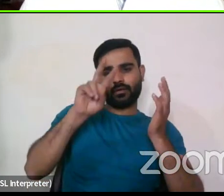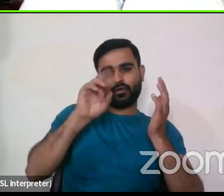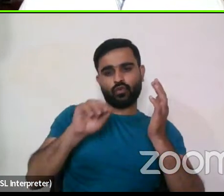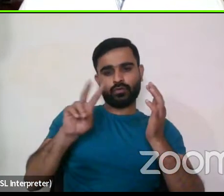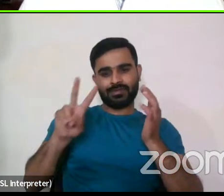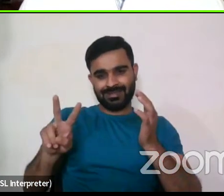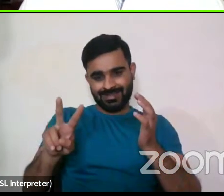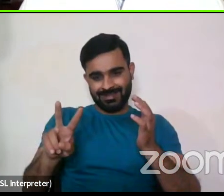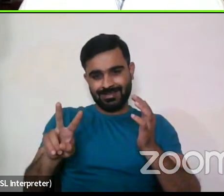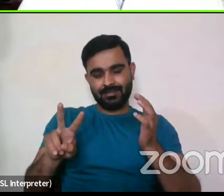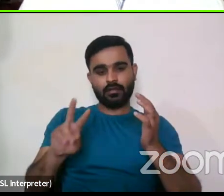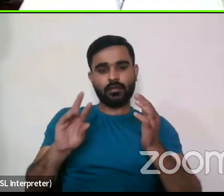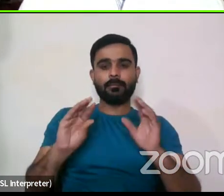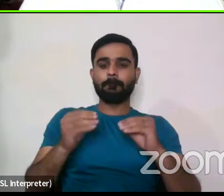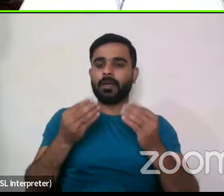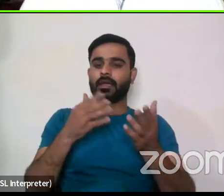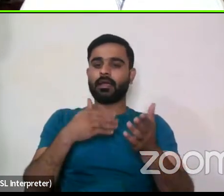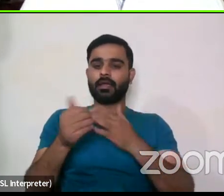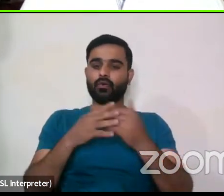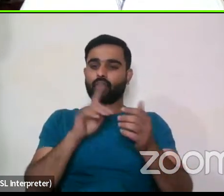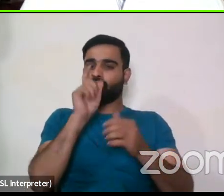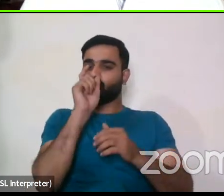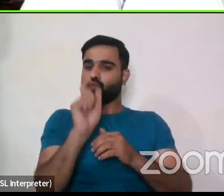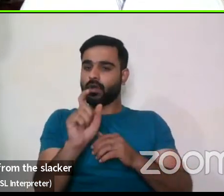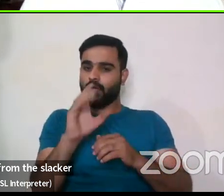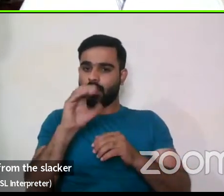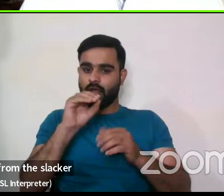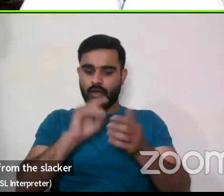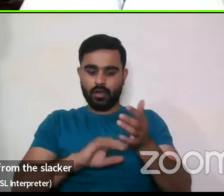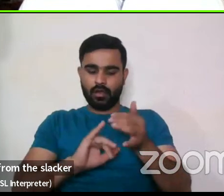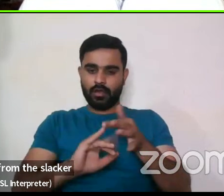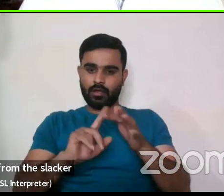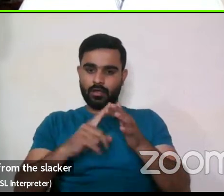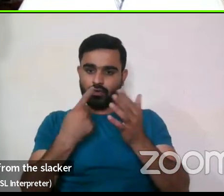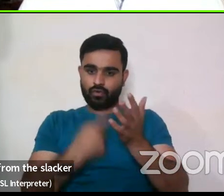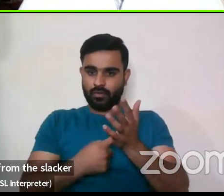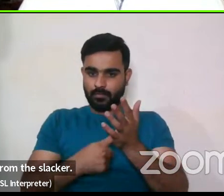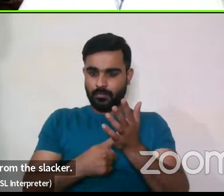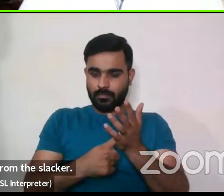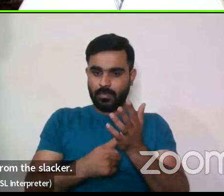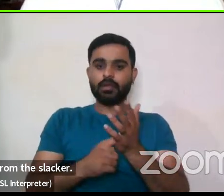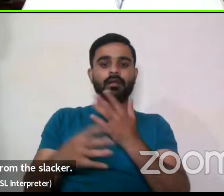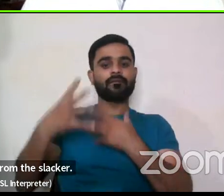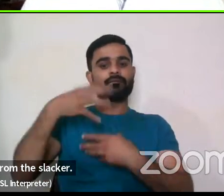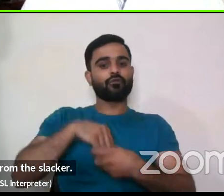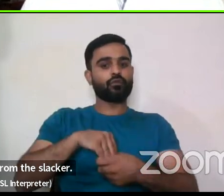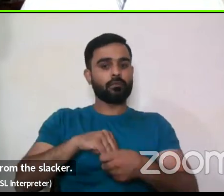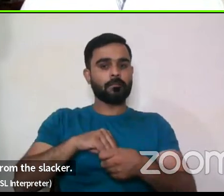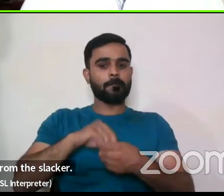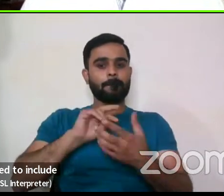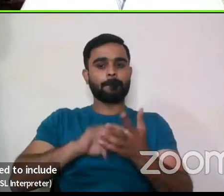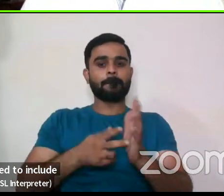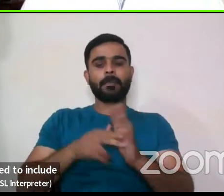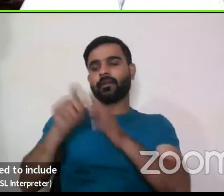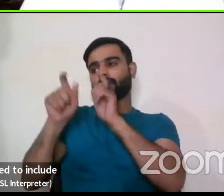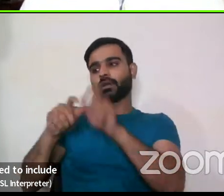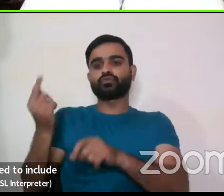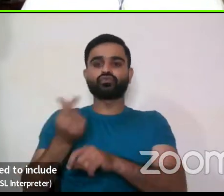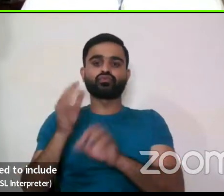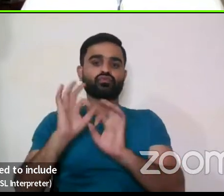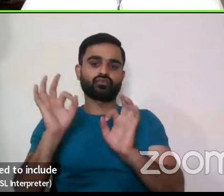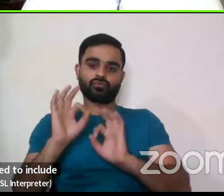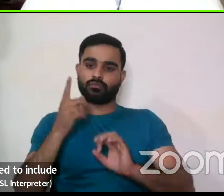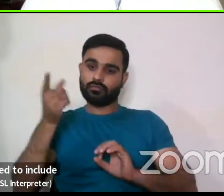deviated from the standard. The term consumer has been defined to include intermediate consumer as well, not just end user consumer.